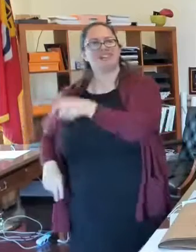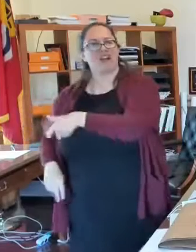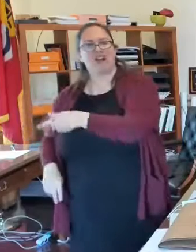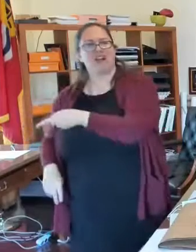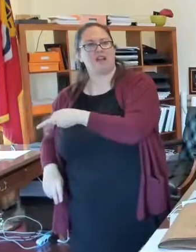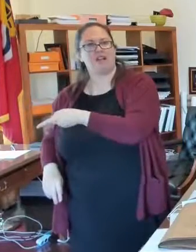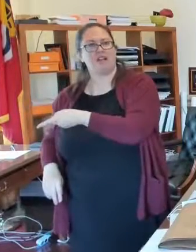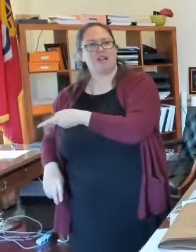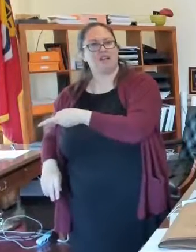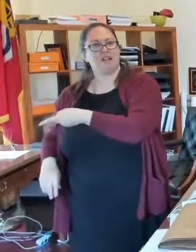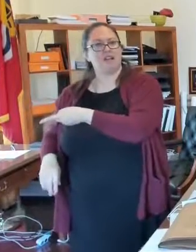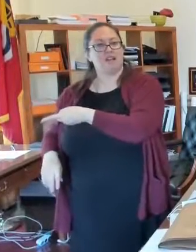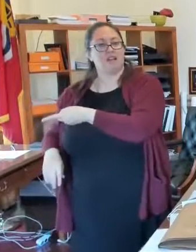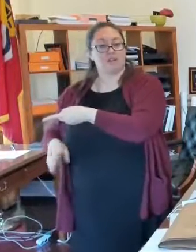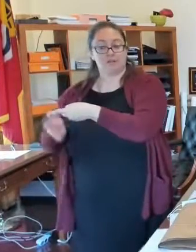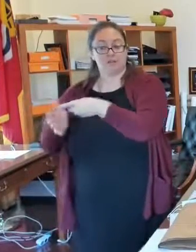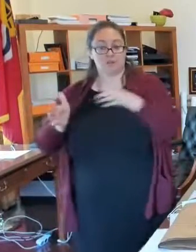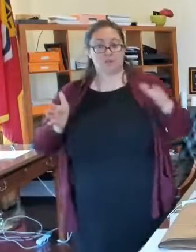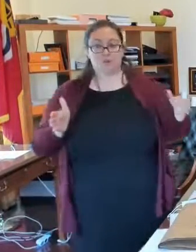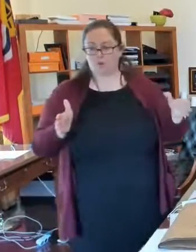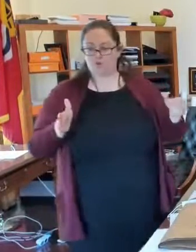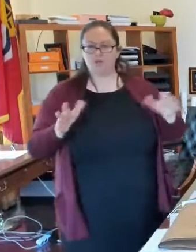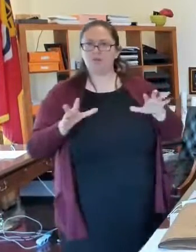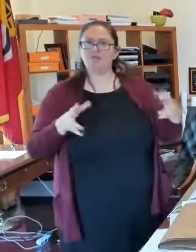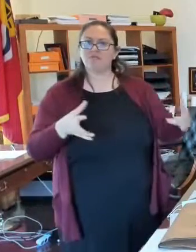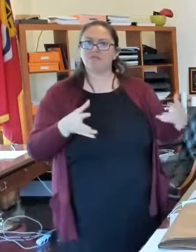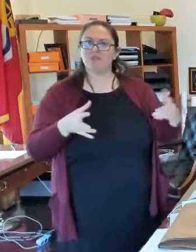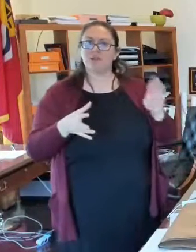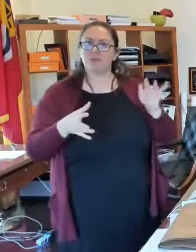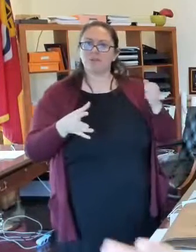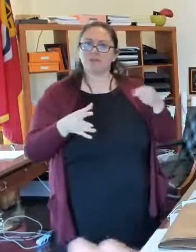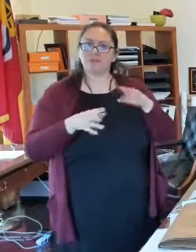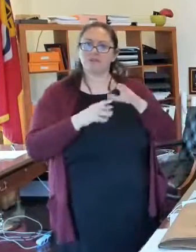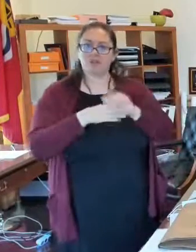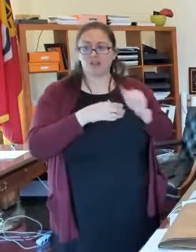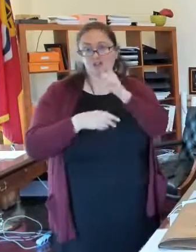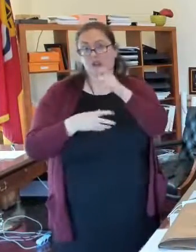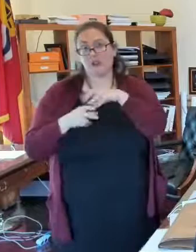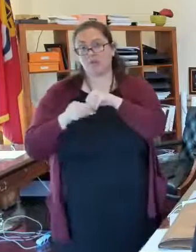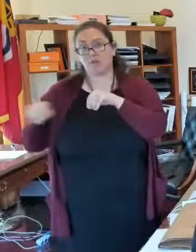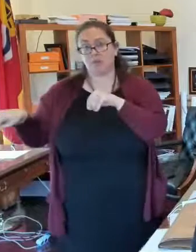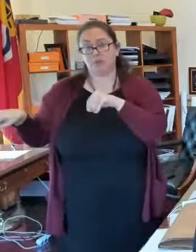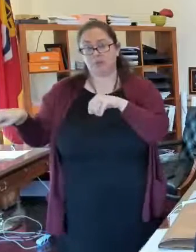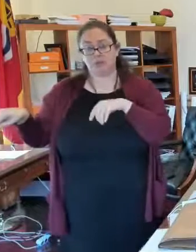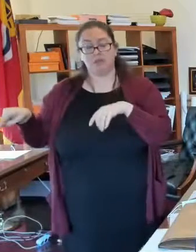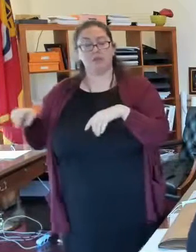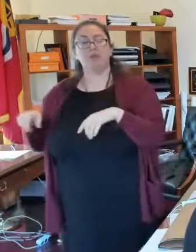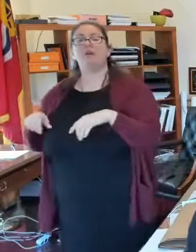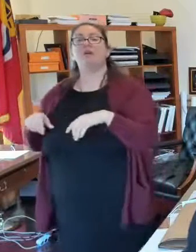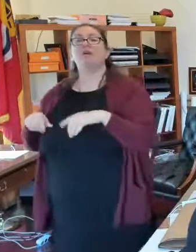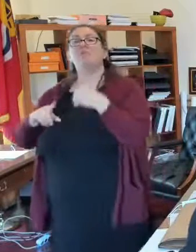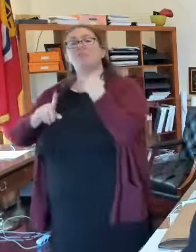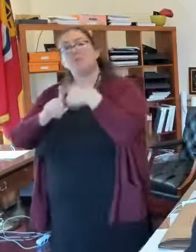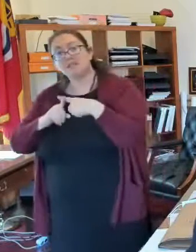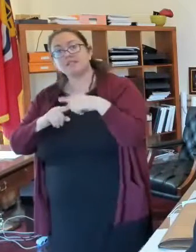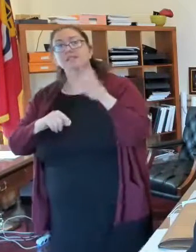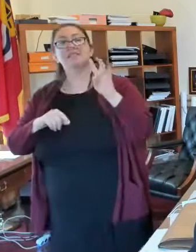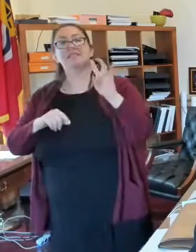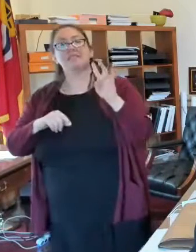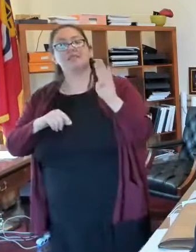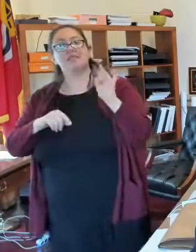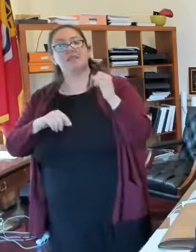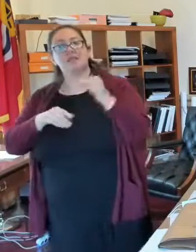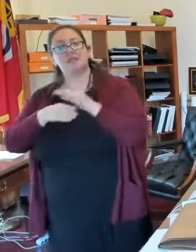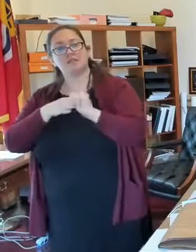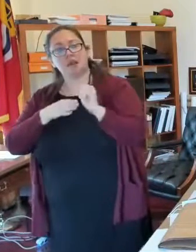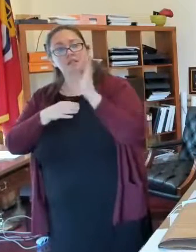something. And so in addition to this $1 billion, we've got $1.7 billion, which will be spent over